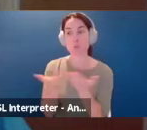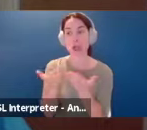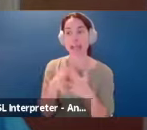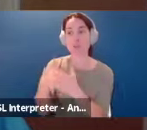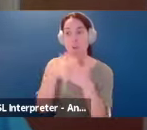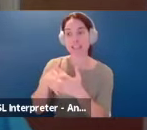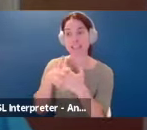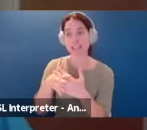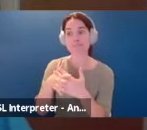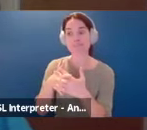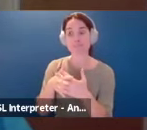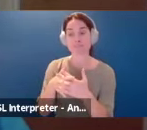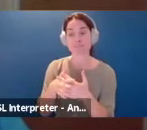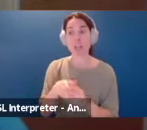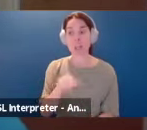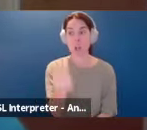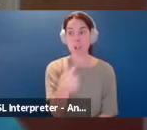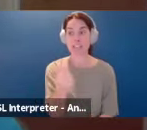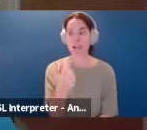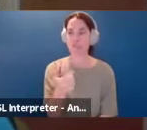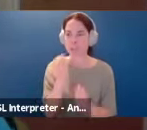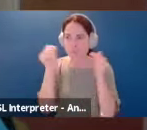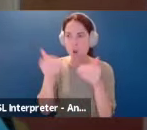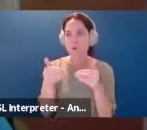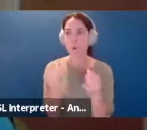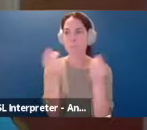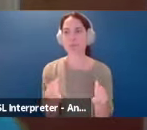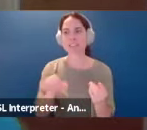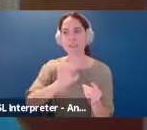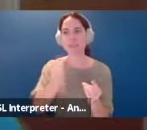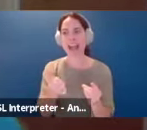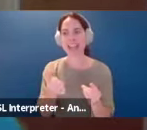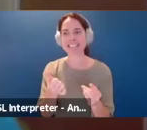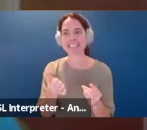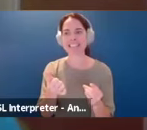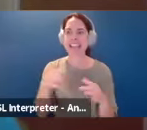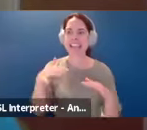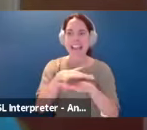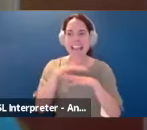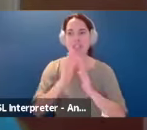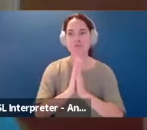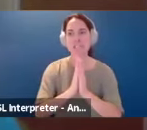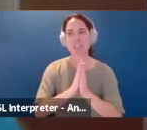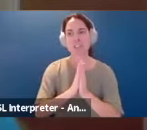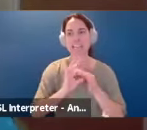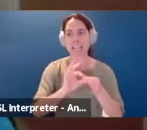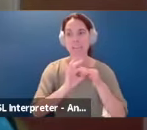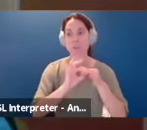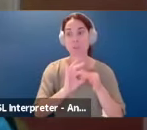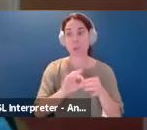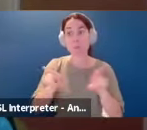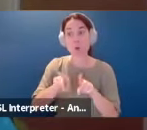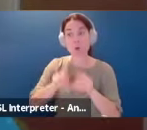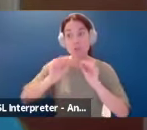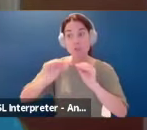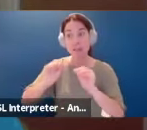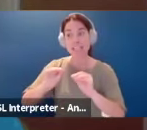ordained well was reborn in 2018 and is active in the tree ratna buddhist community of greater new